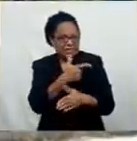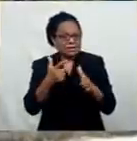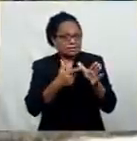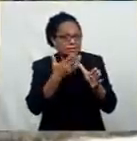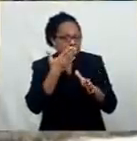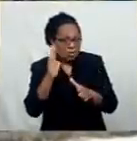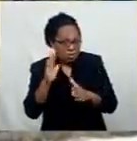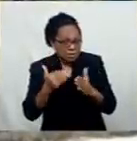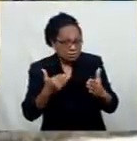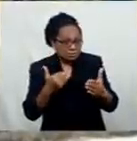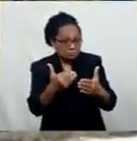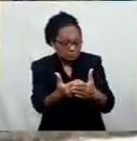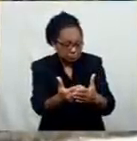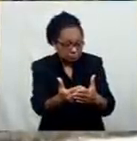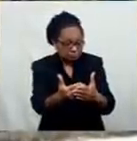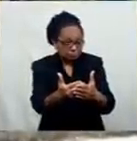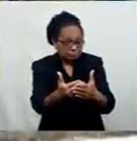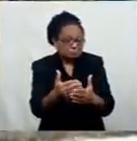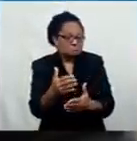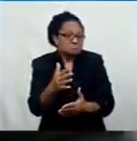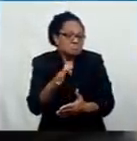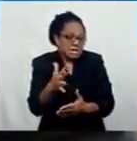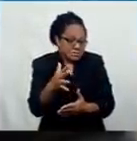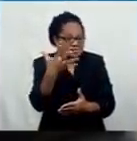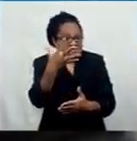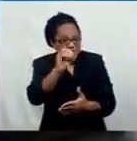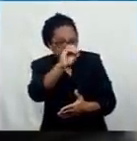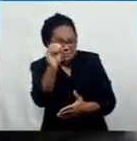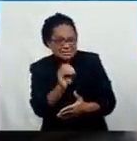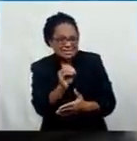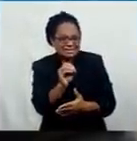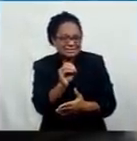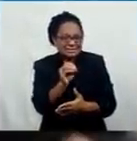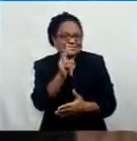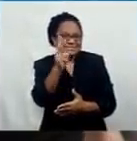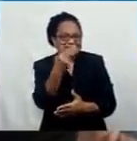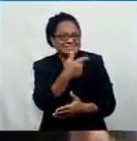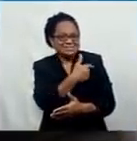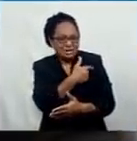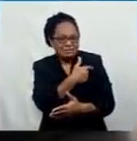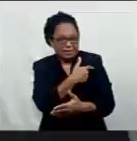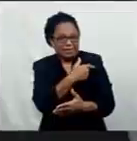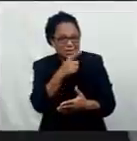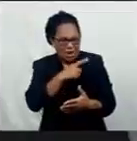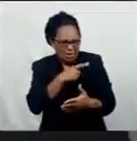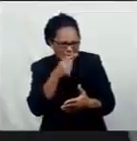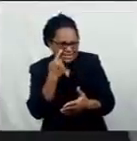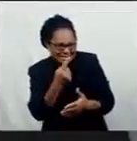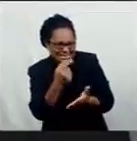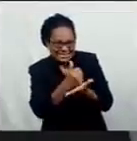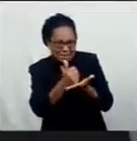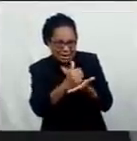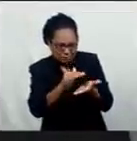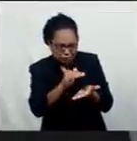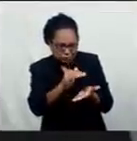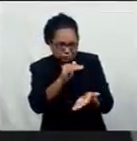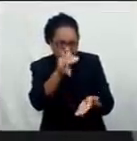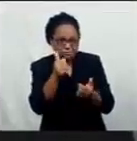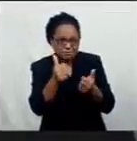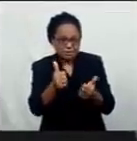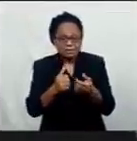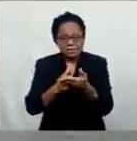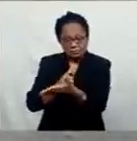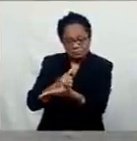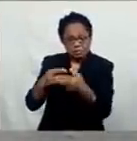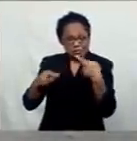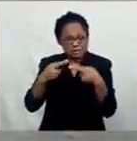end, we may cross over 50% of our second jab, looking at the jab rate. They also state that they will work